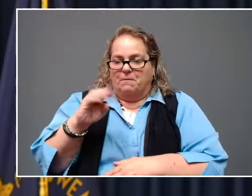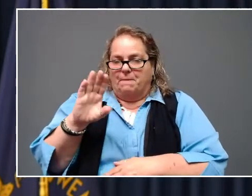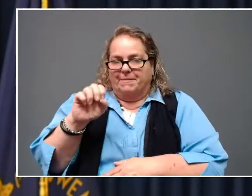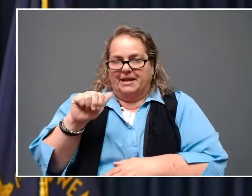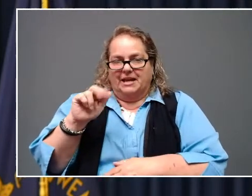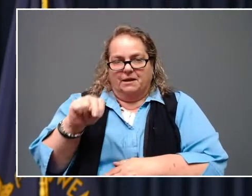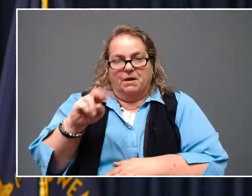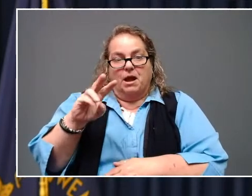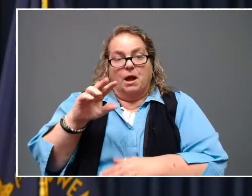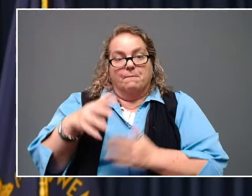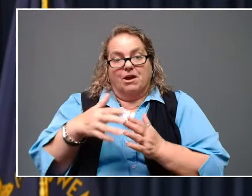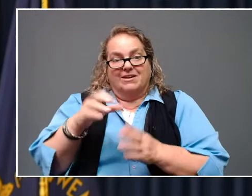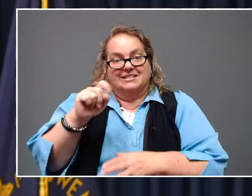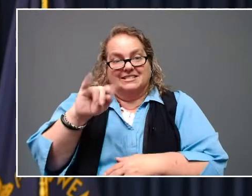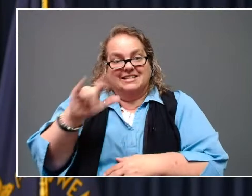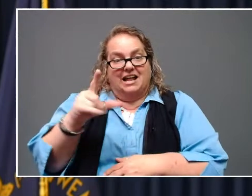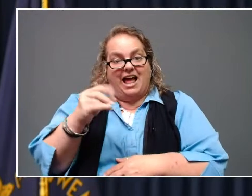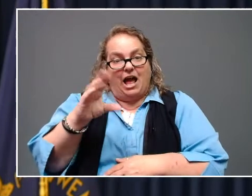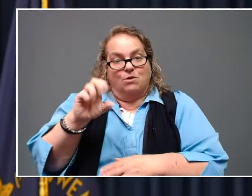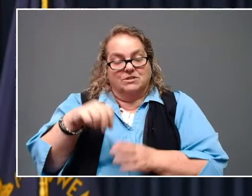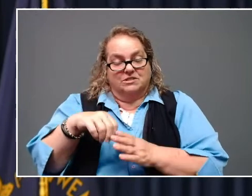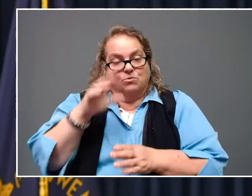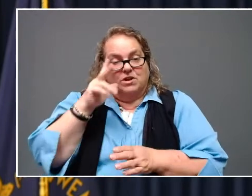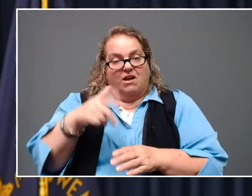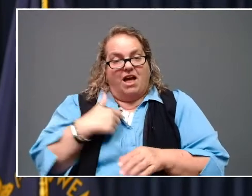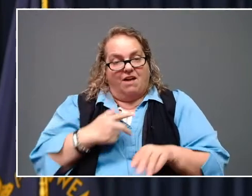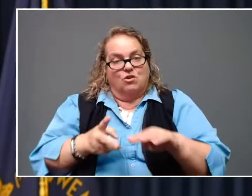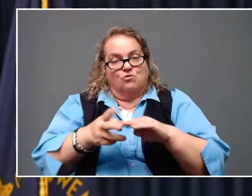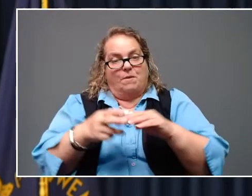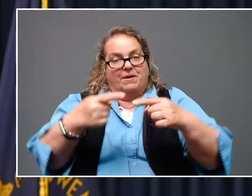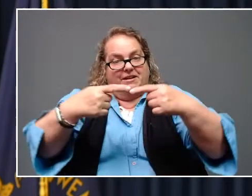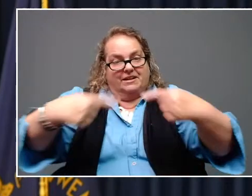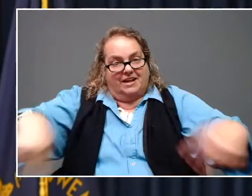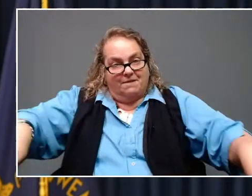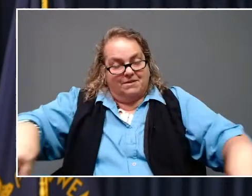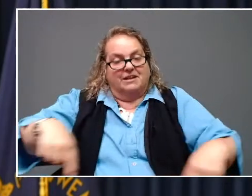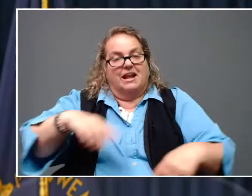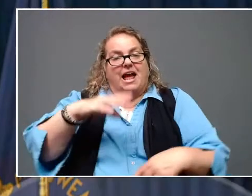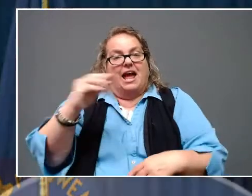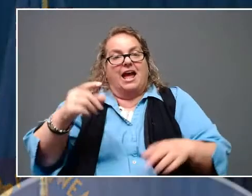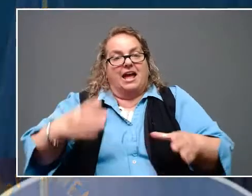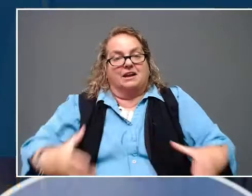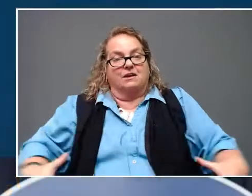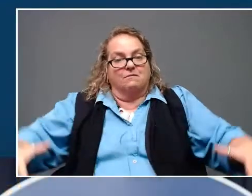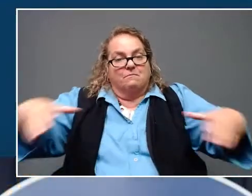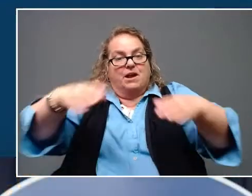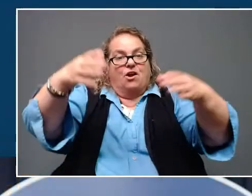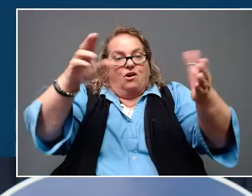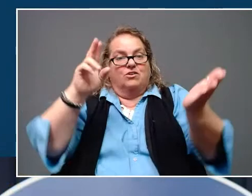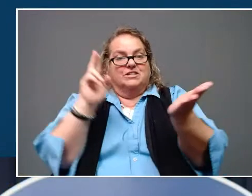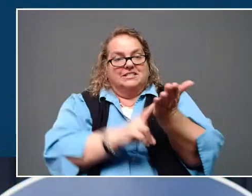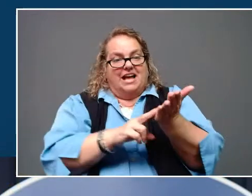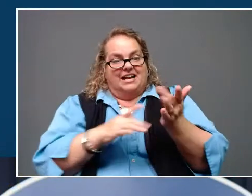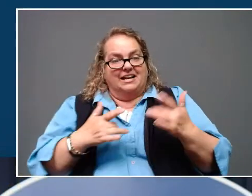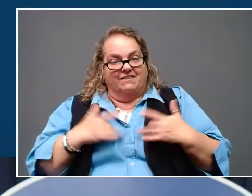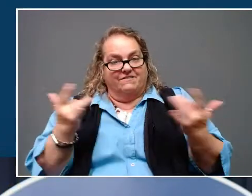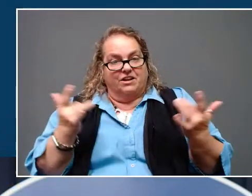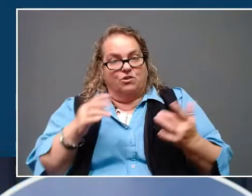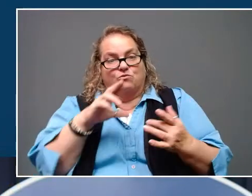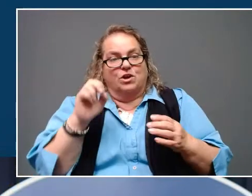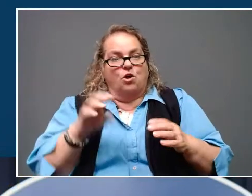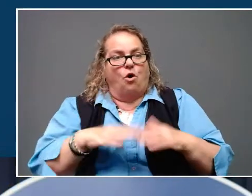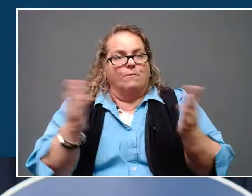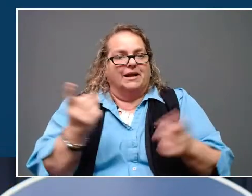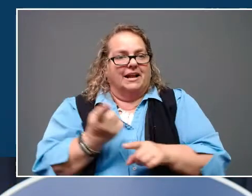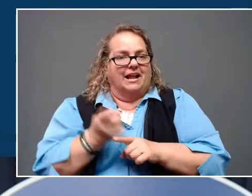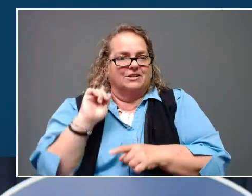Claremont hosted a ribbon cutting and barrel signing event to celebrate its reopening last week. And it was a great